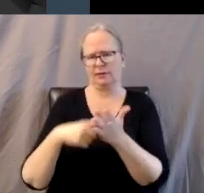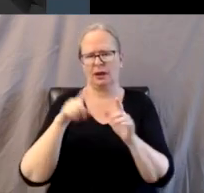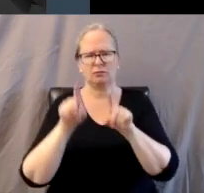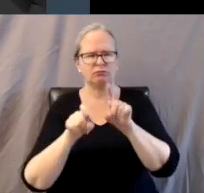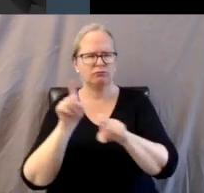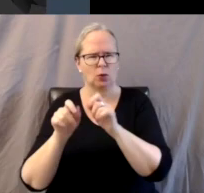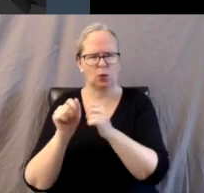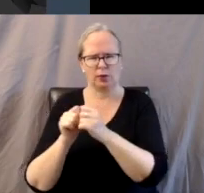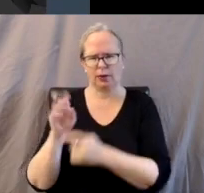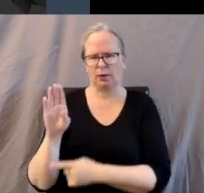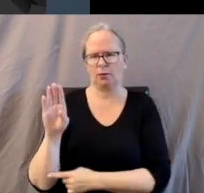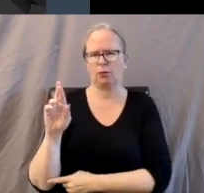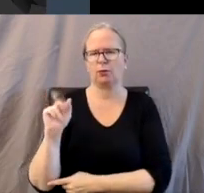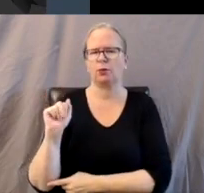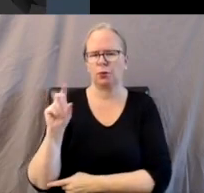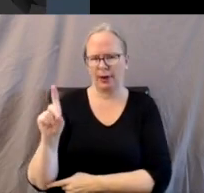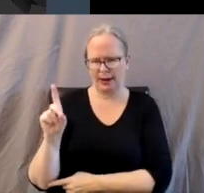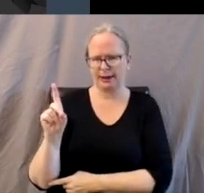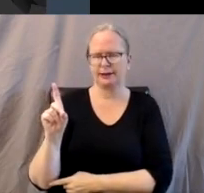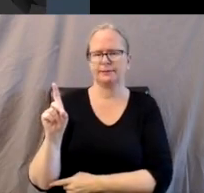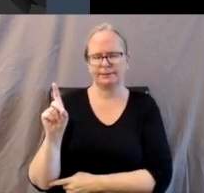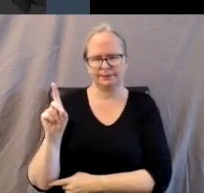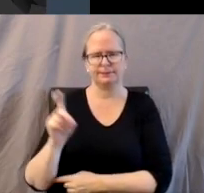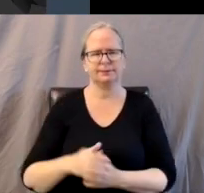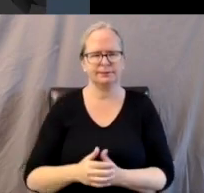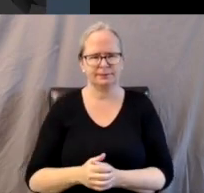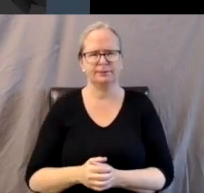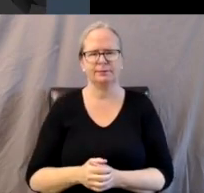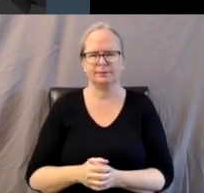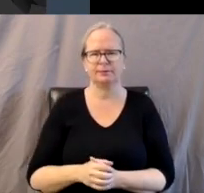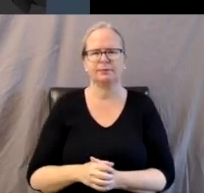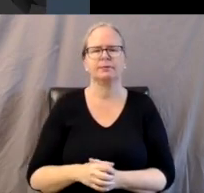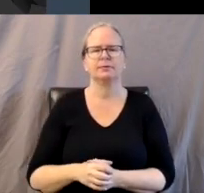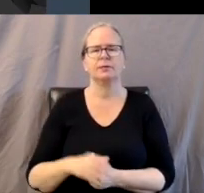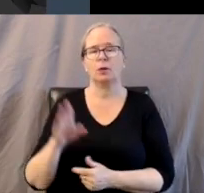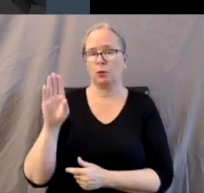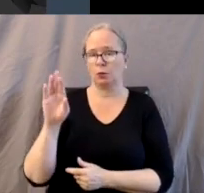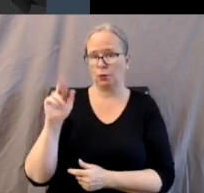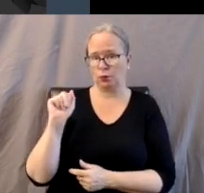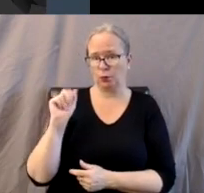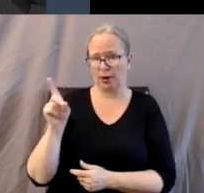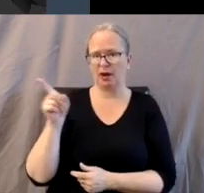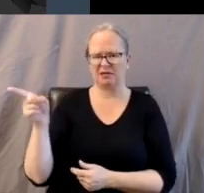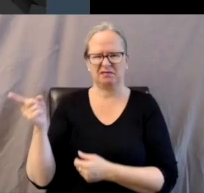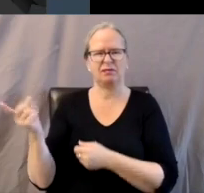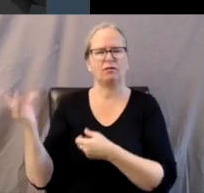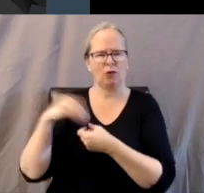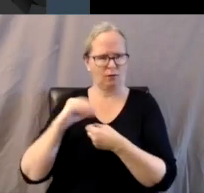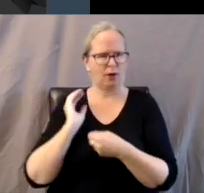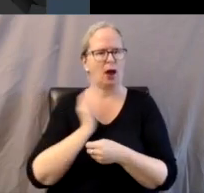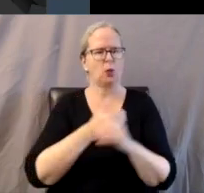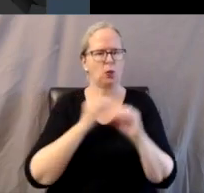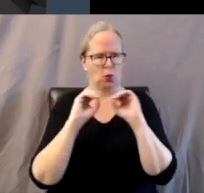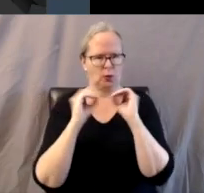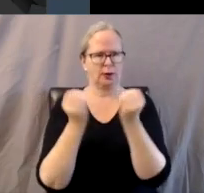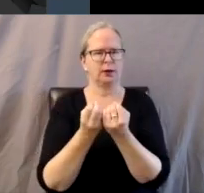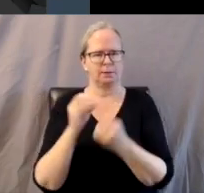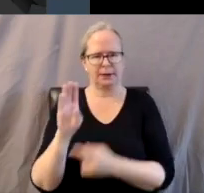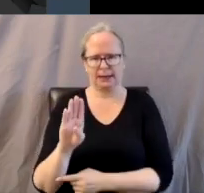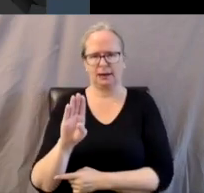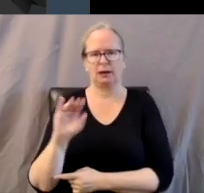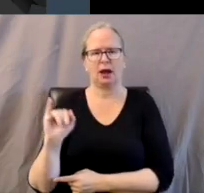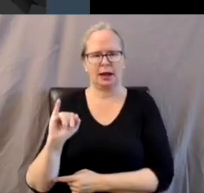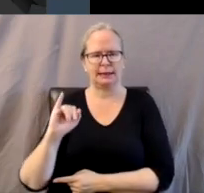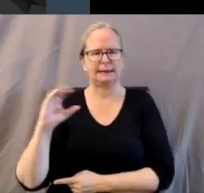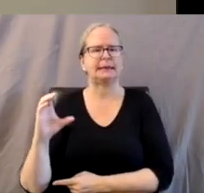All right, this is Brad. He's part of our Basic Income Calgary, and we're going to do a question and answer.